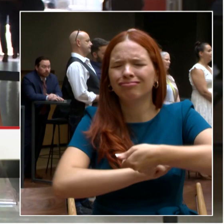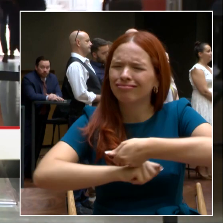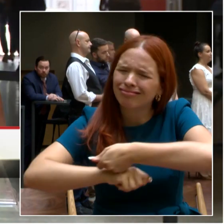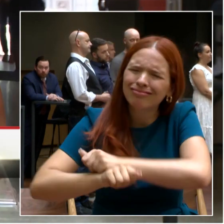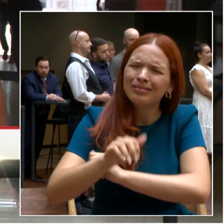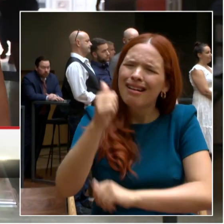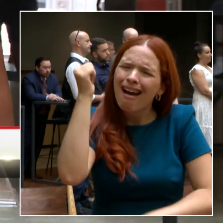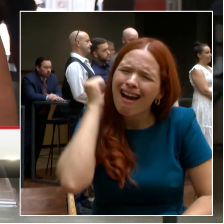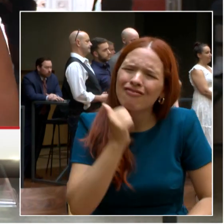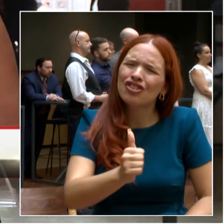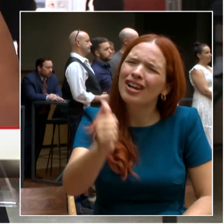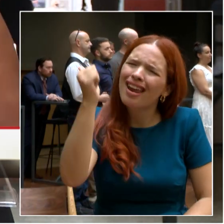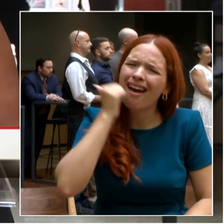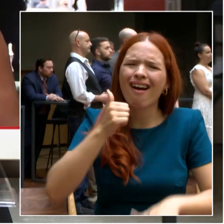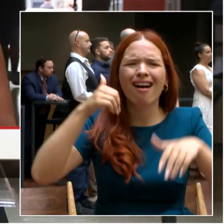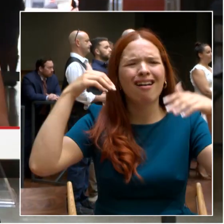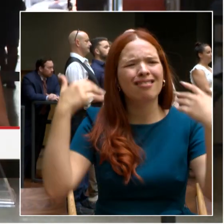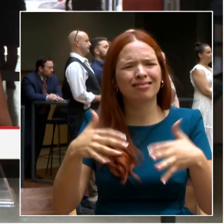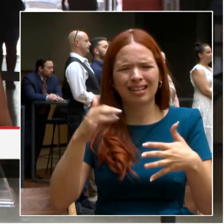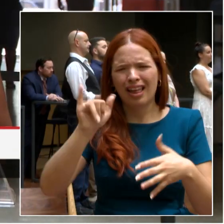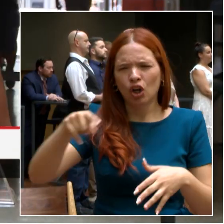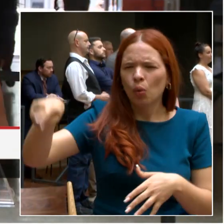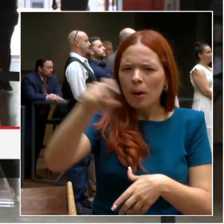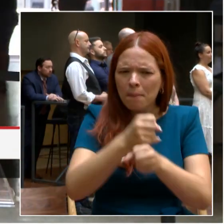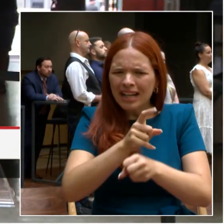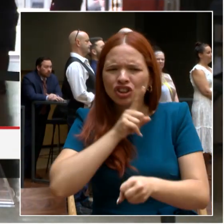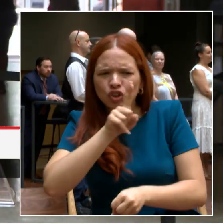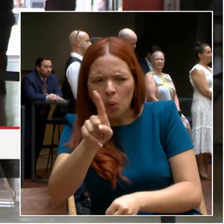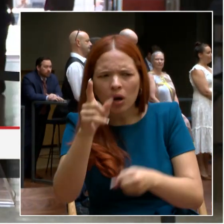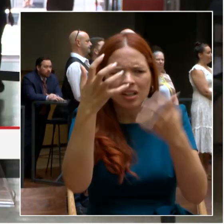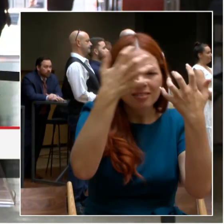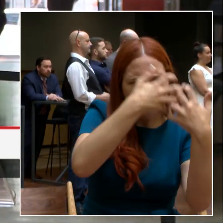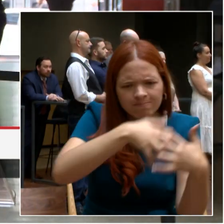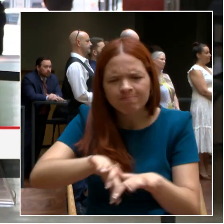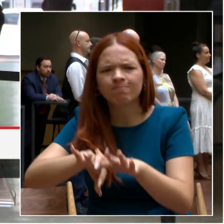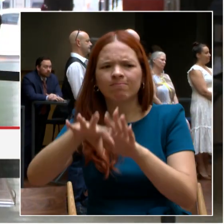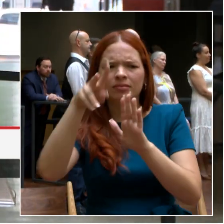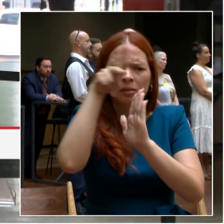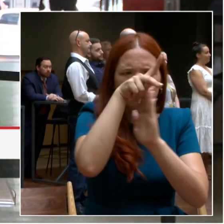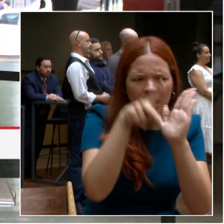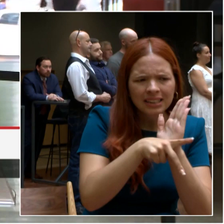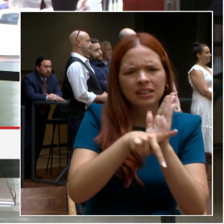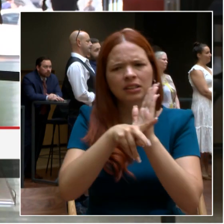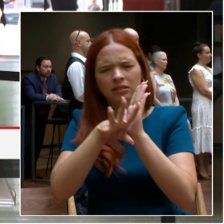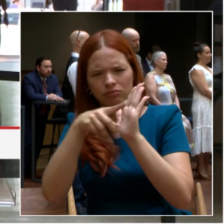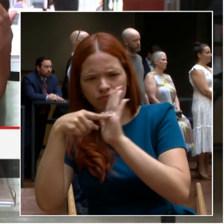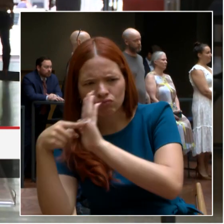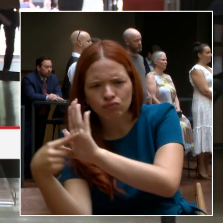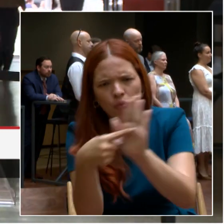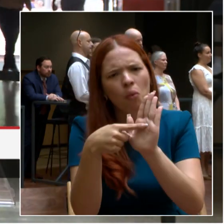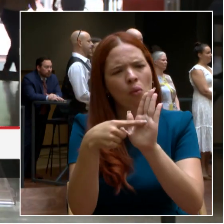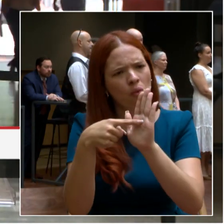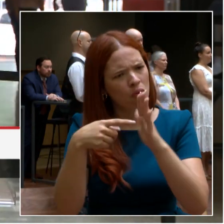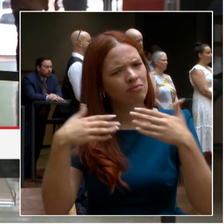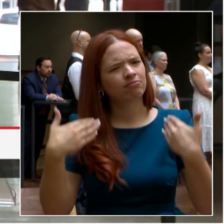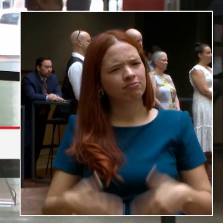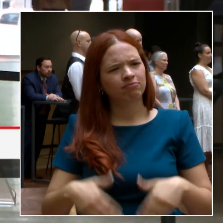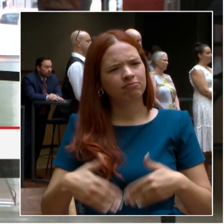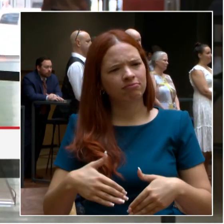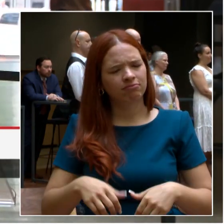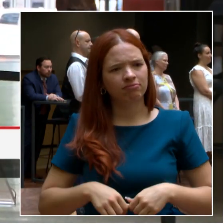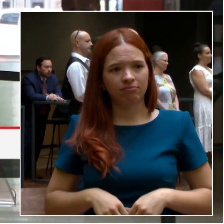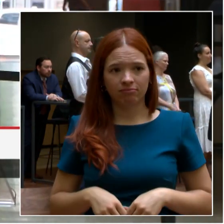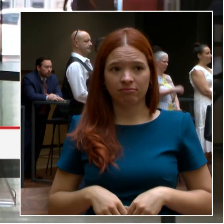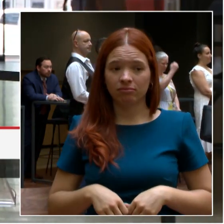putting together ensure the district's vibrancy. I note our council members who are here, at-large council